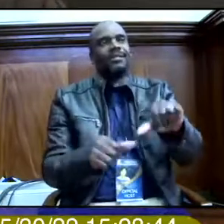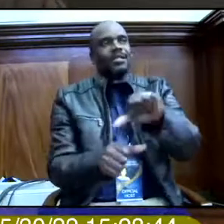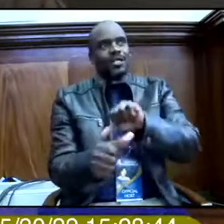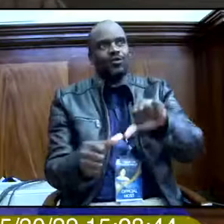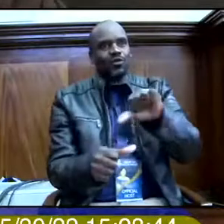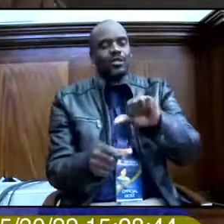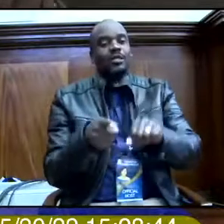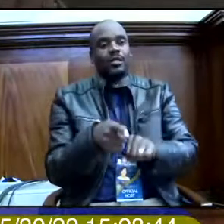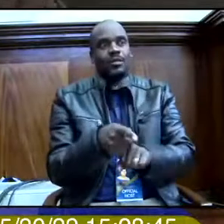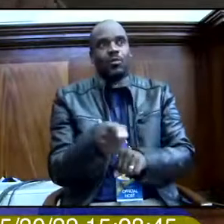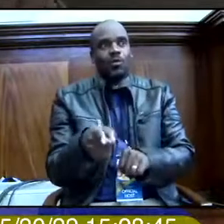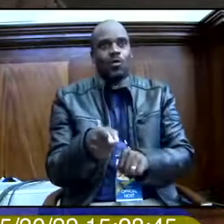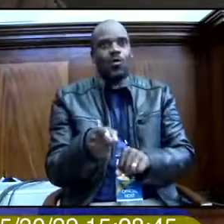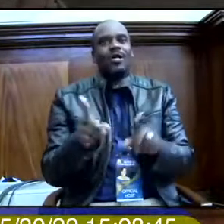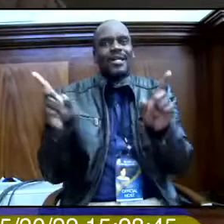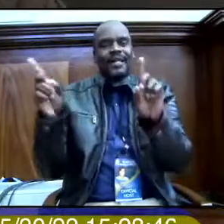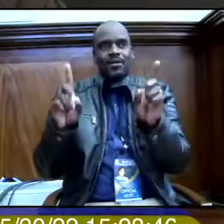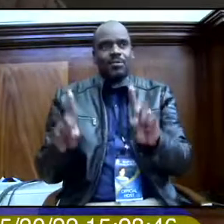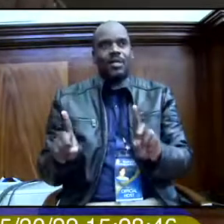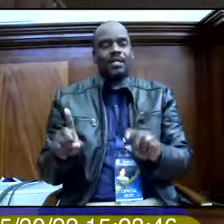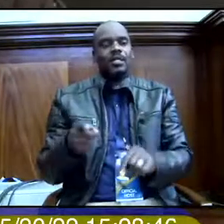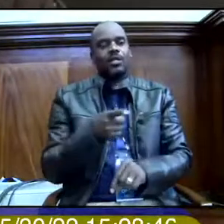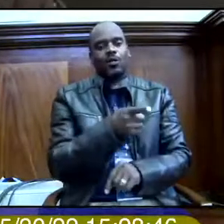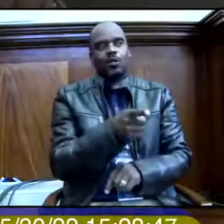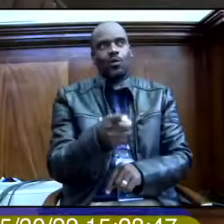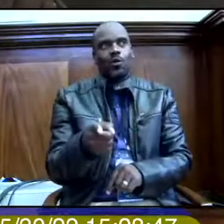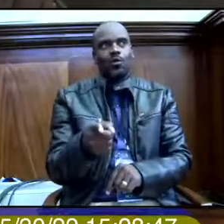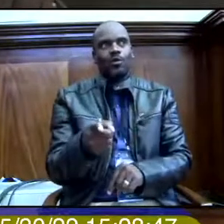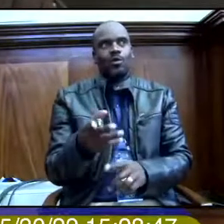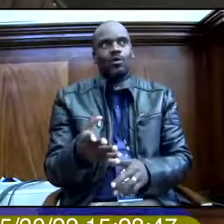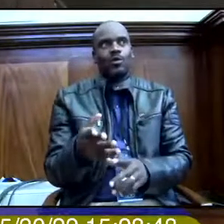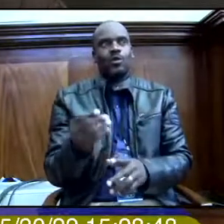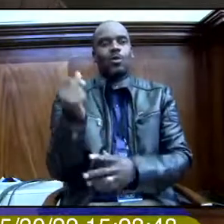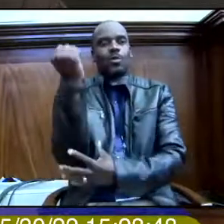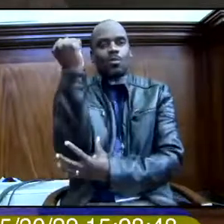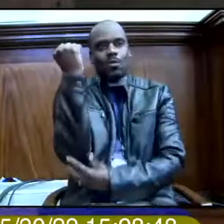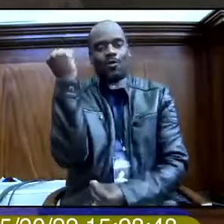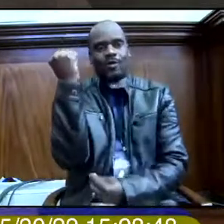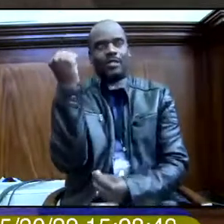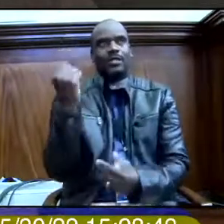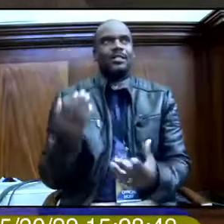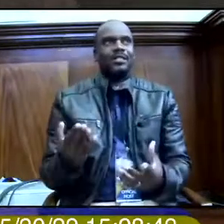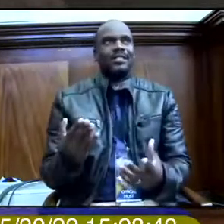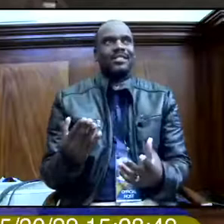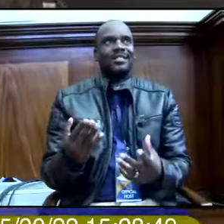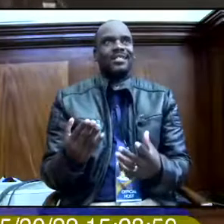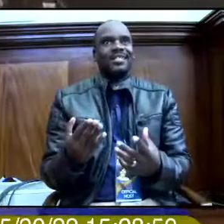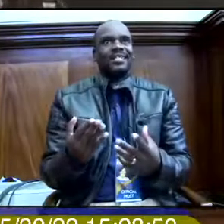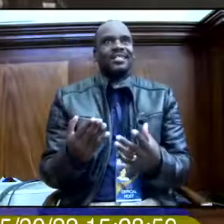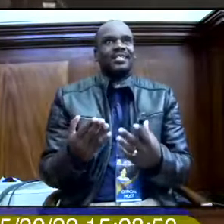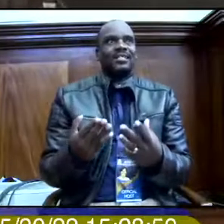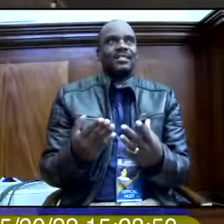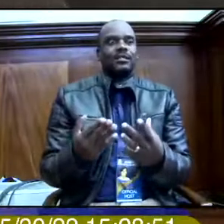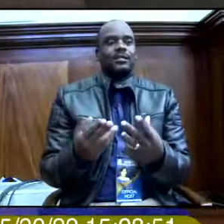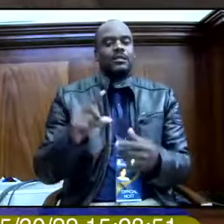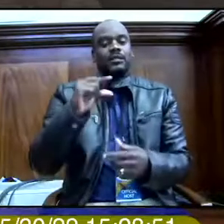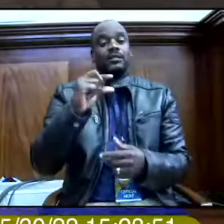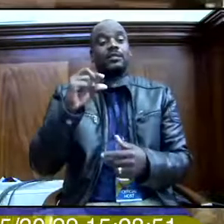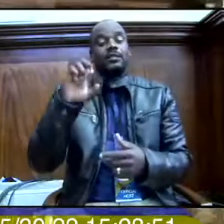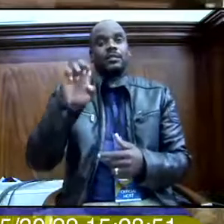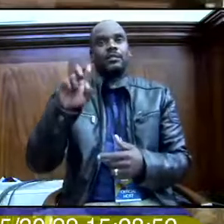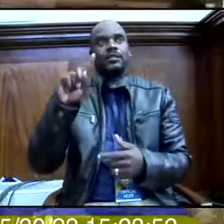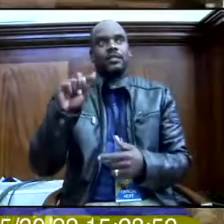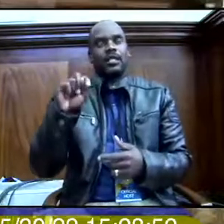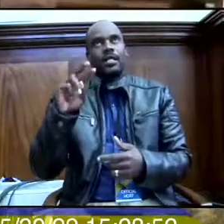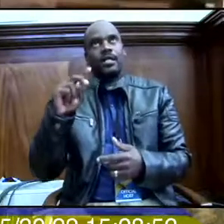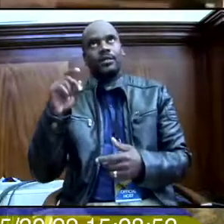programs especially those aimed at poverty alleviation gender equity employment